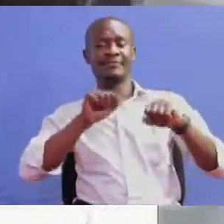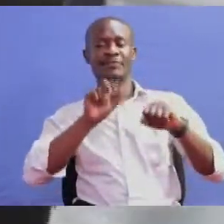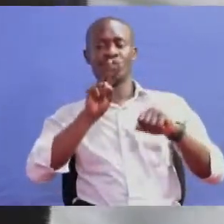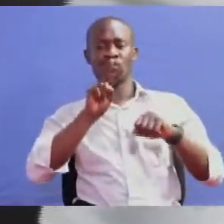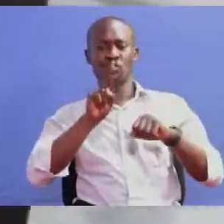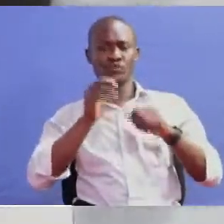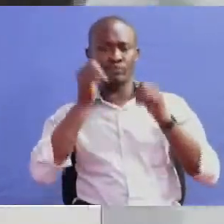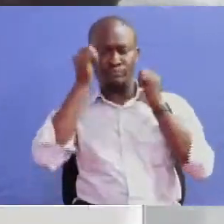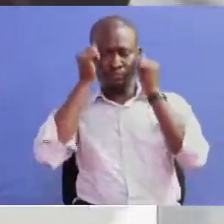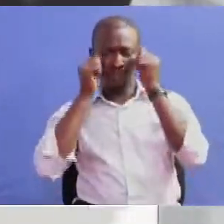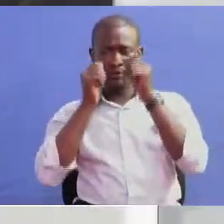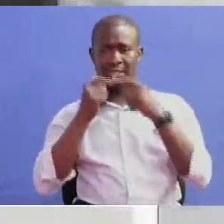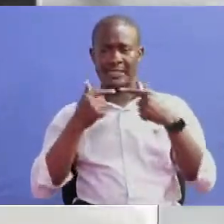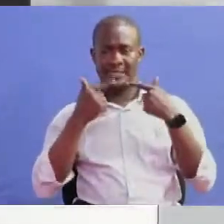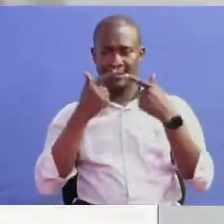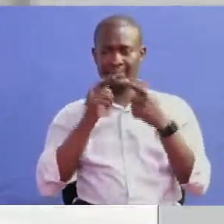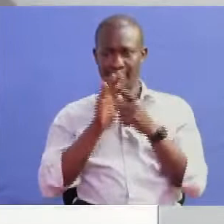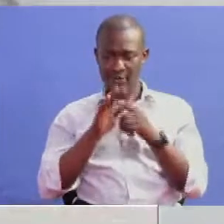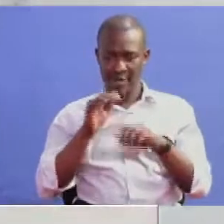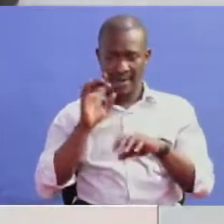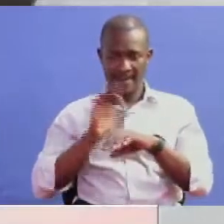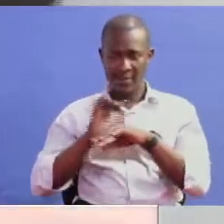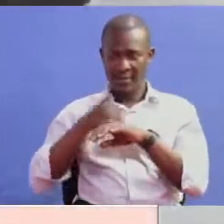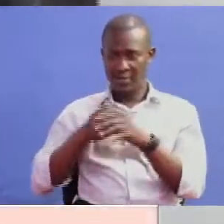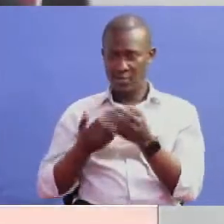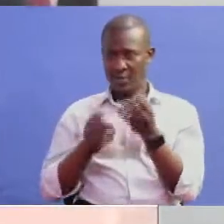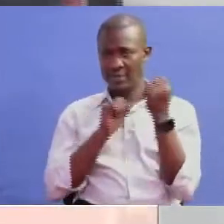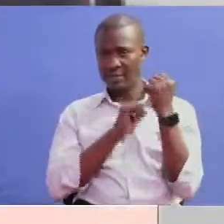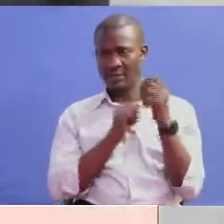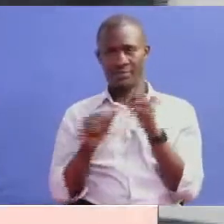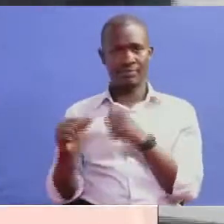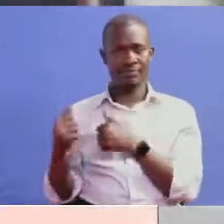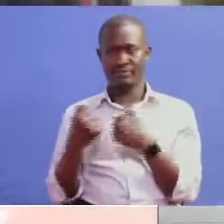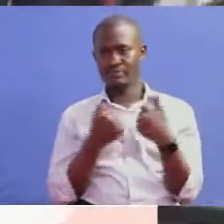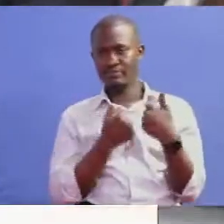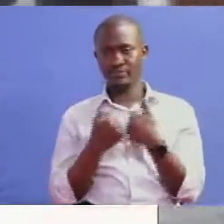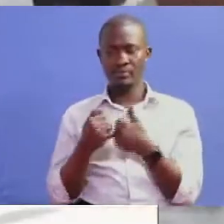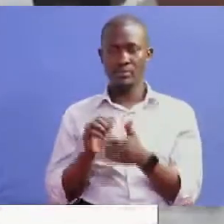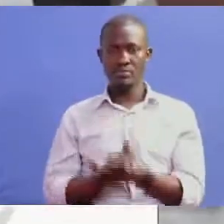militaries respond effectively to the ever-evolving security challenges.